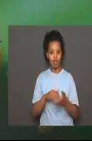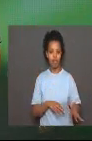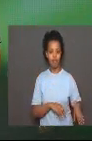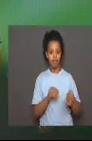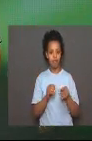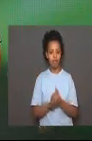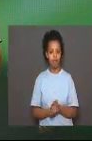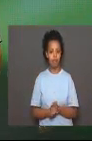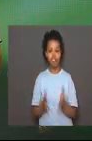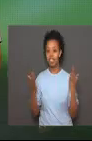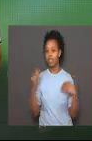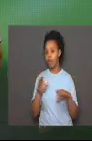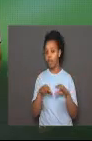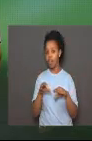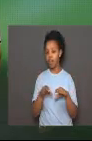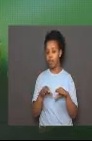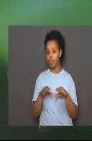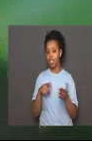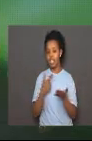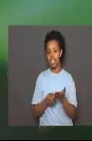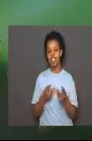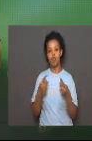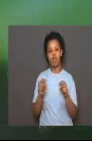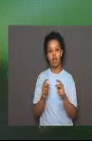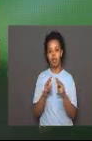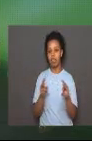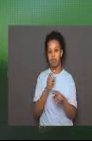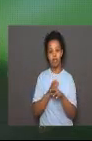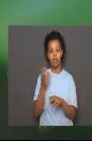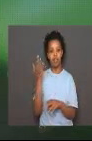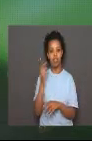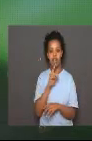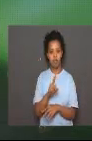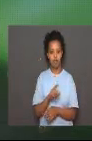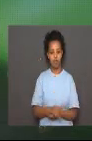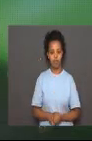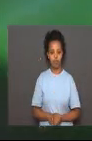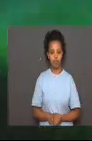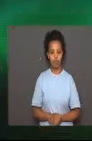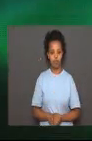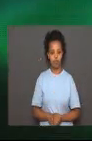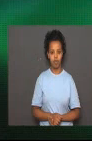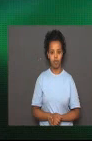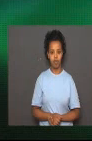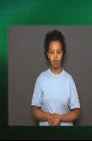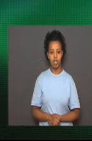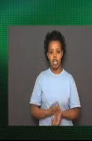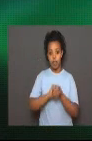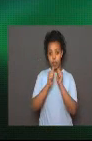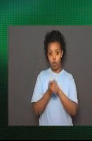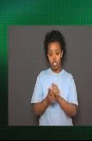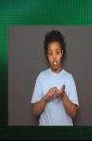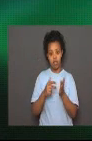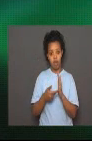Hello again, students. I hope you did not find this activity too difficult. A